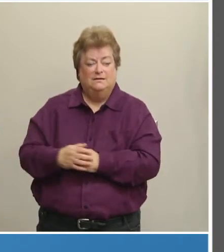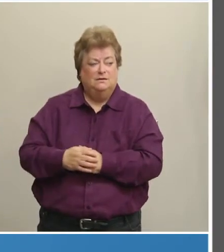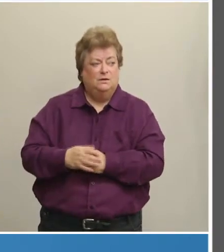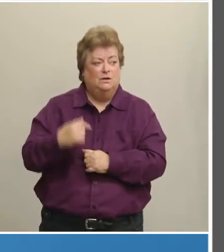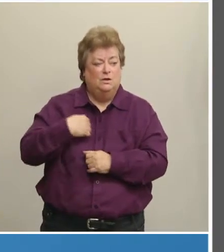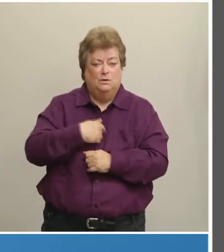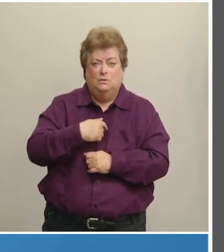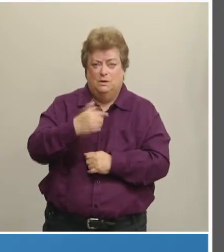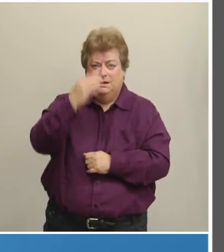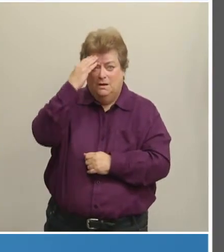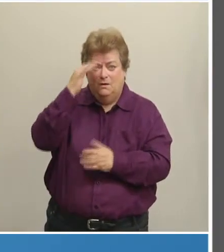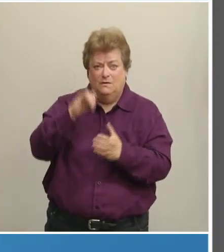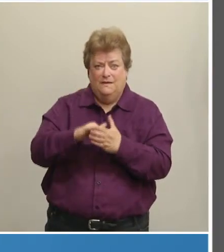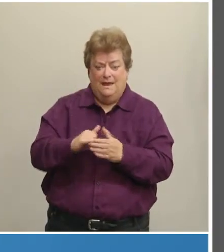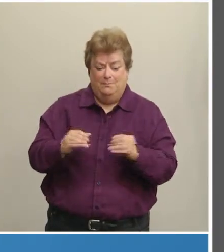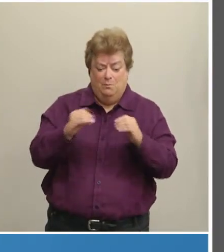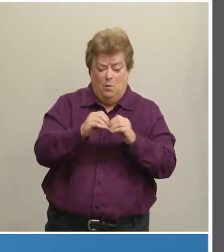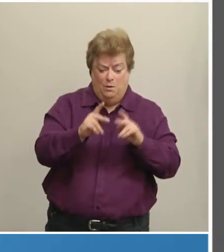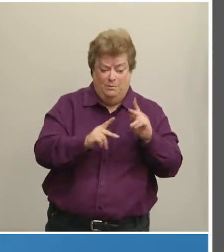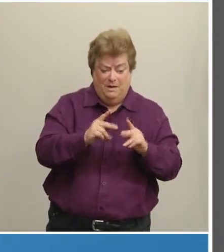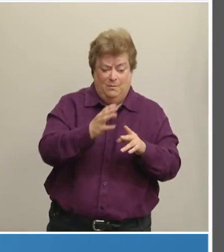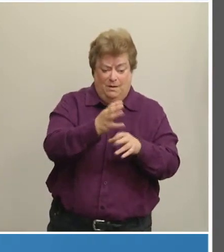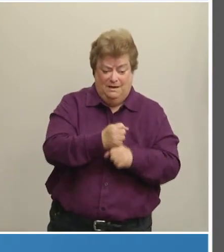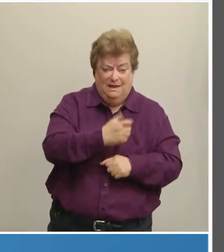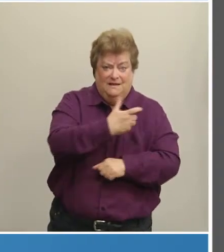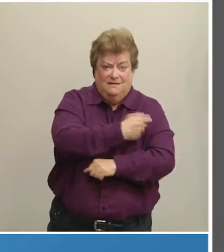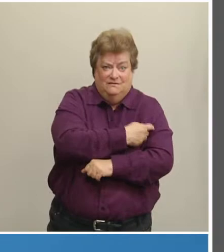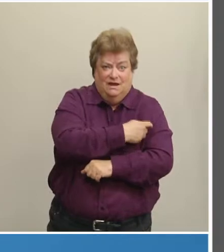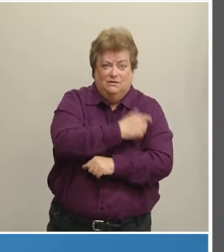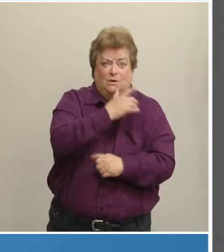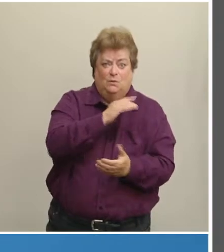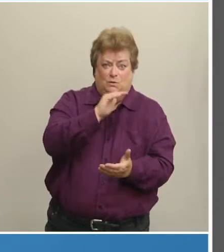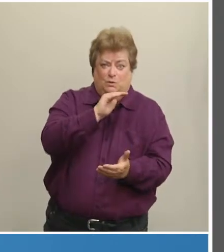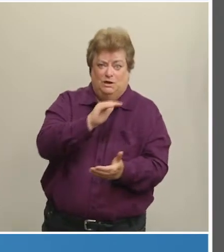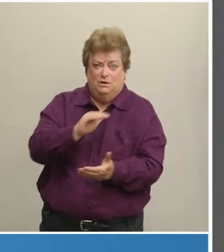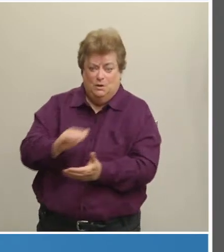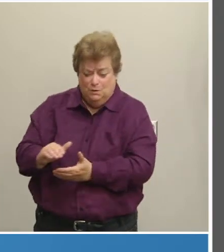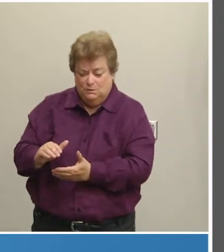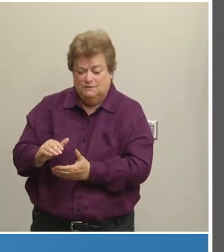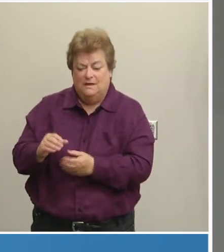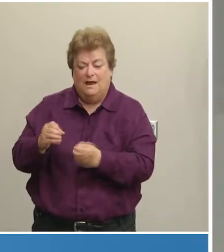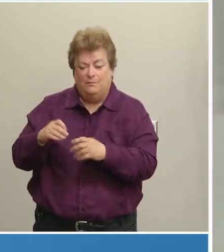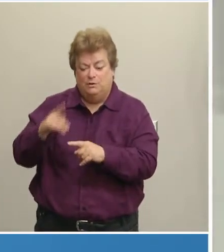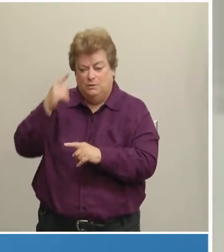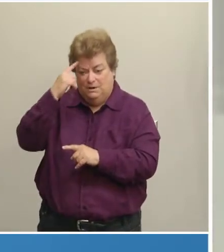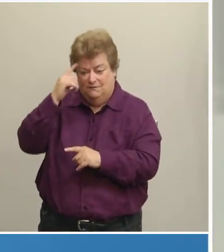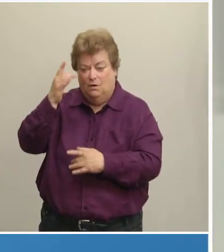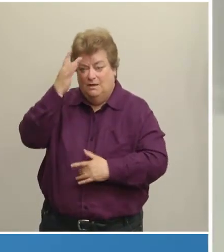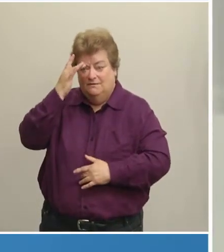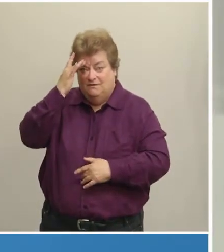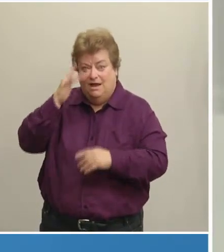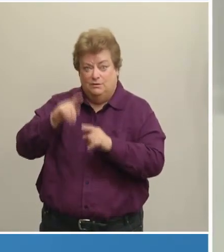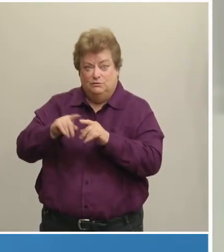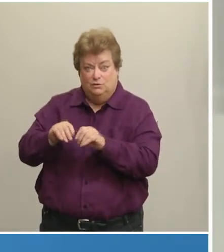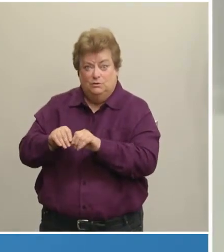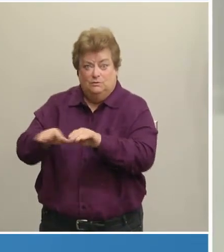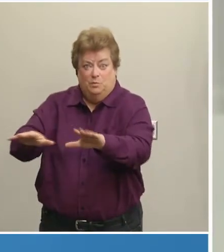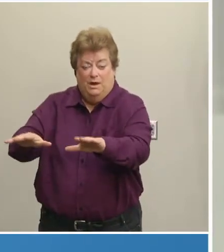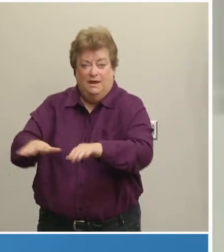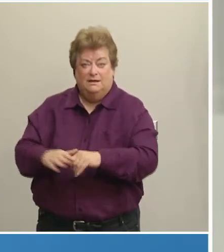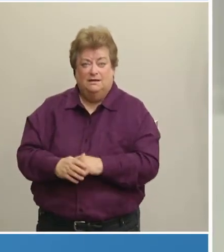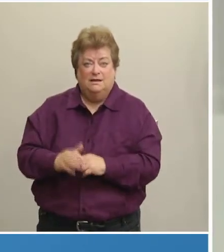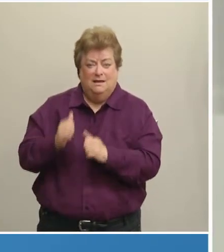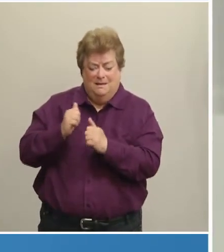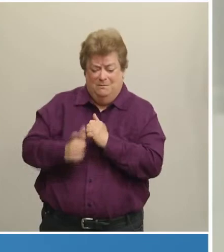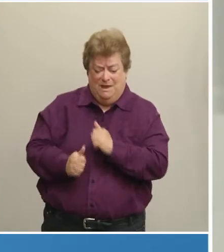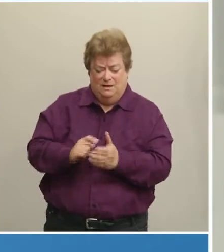know that having more people vaccinated is reducing opportunities for transmission of the virus. This past week, we had